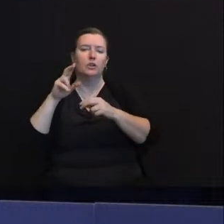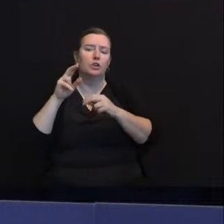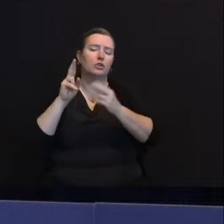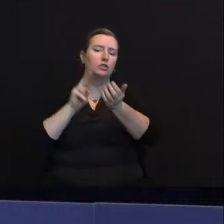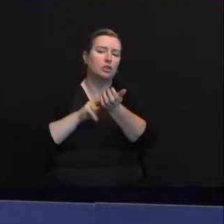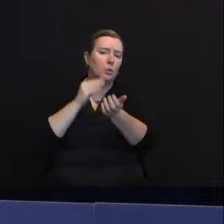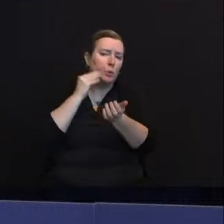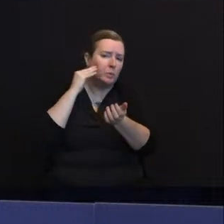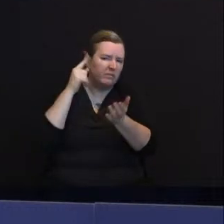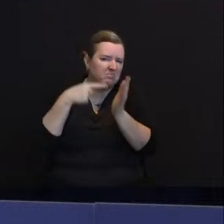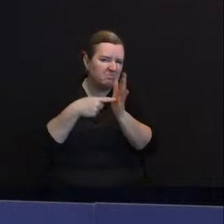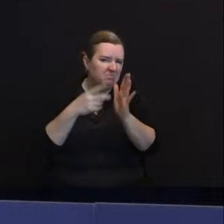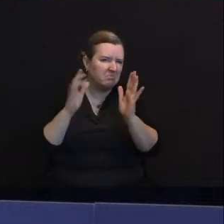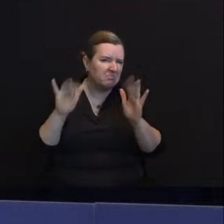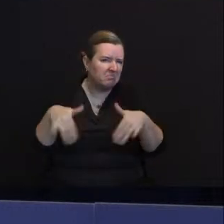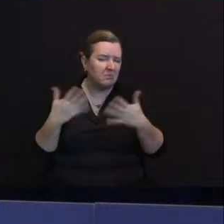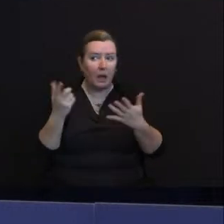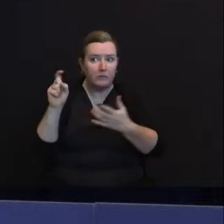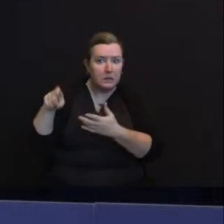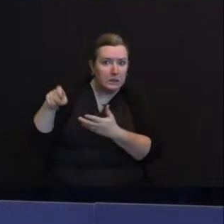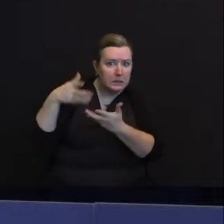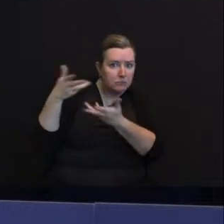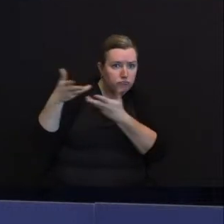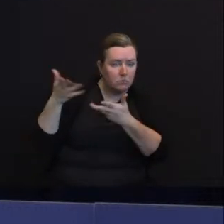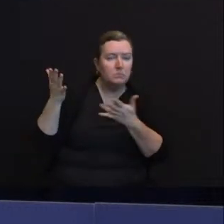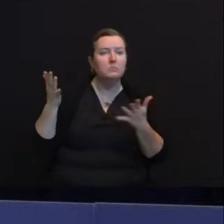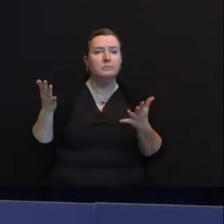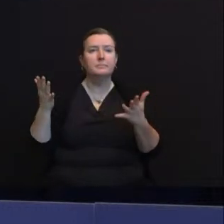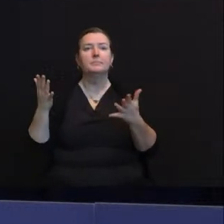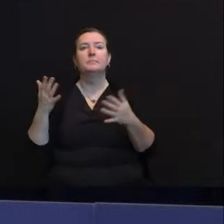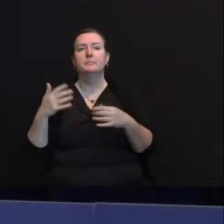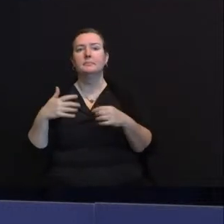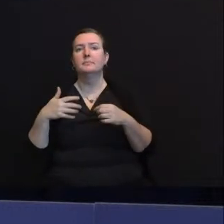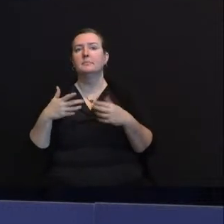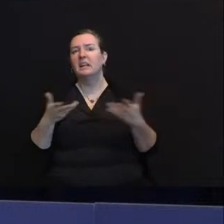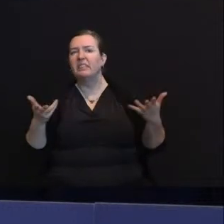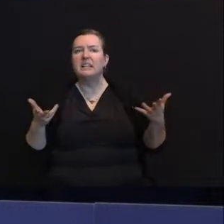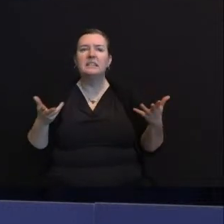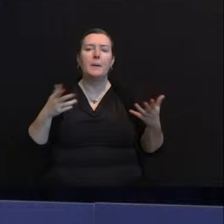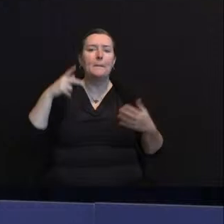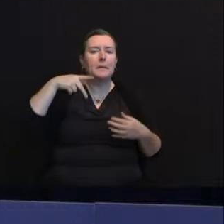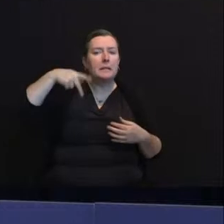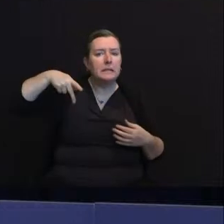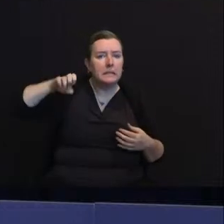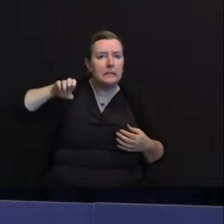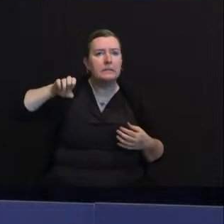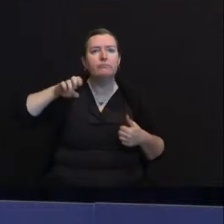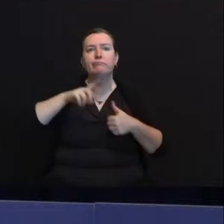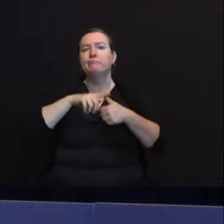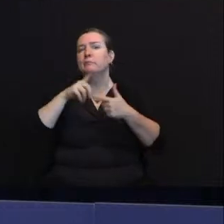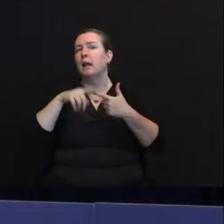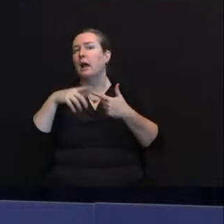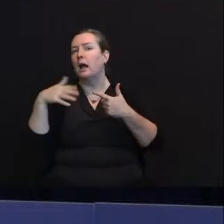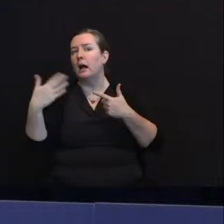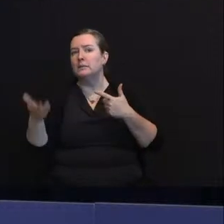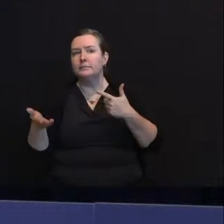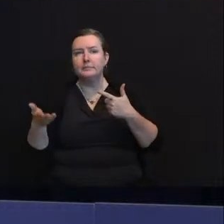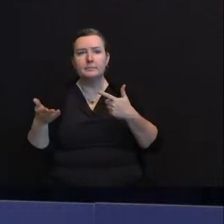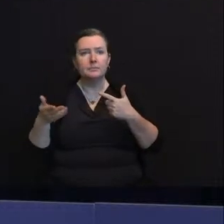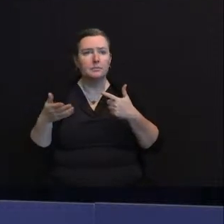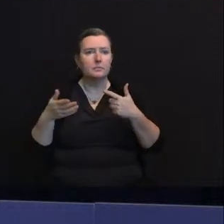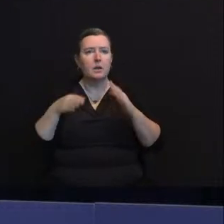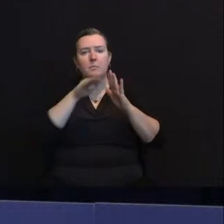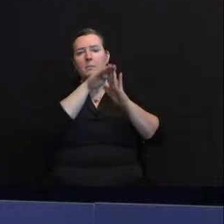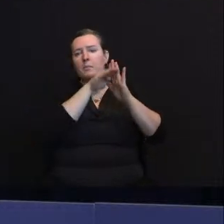our strategic stockpile and for decisions for curtailment of admissions and increases in bed